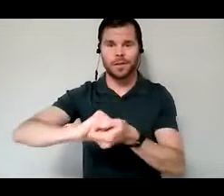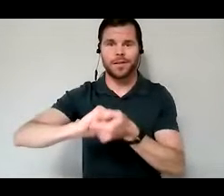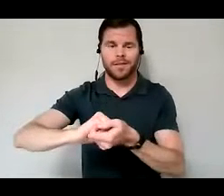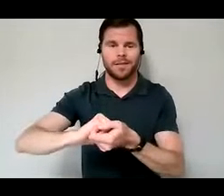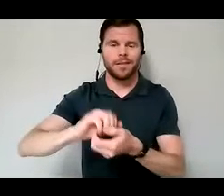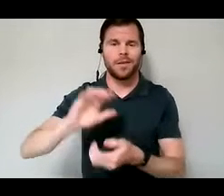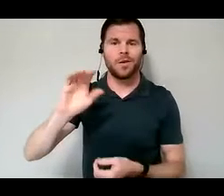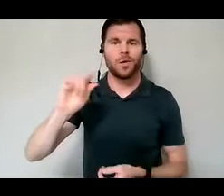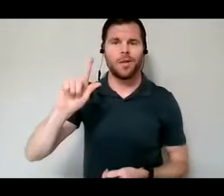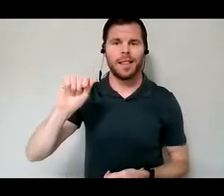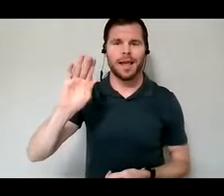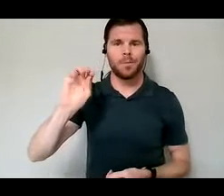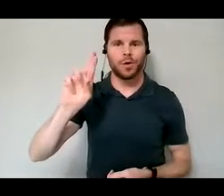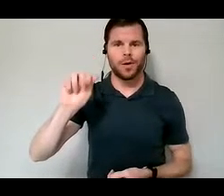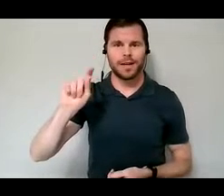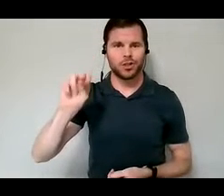in for collaboration.